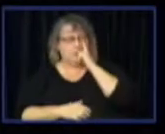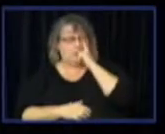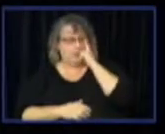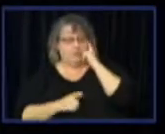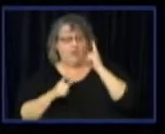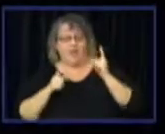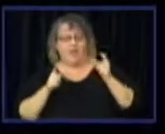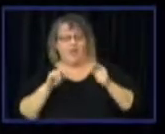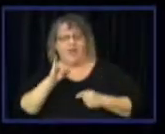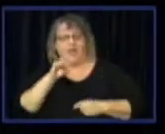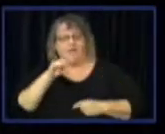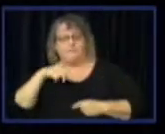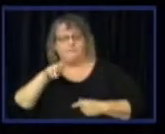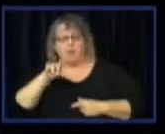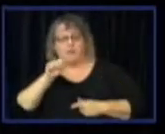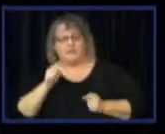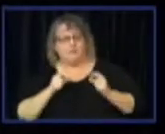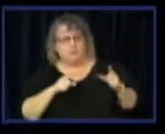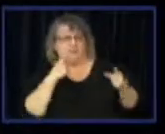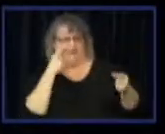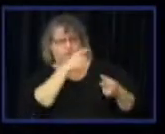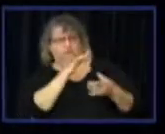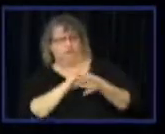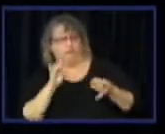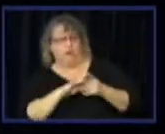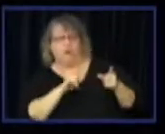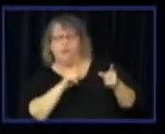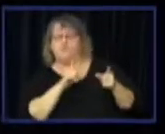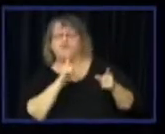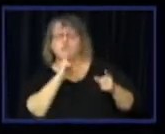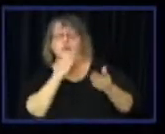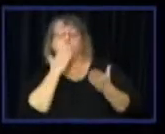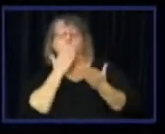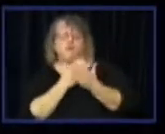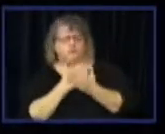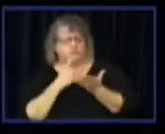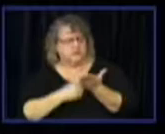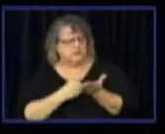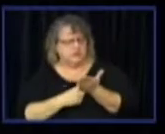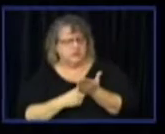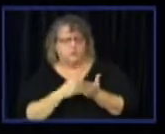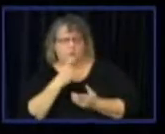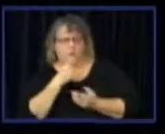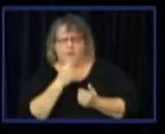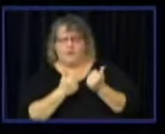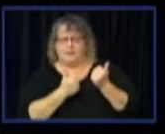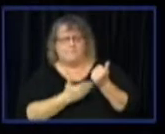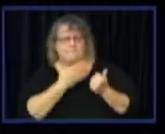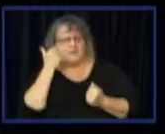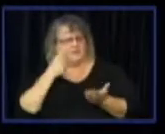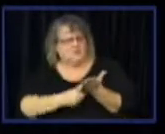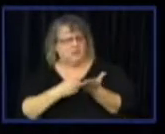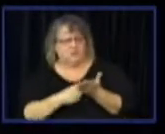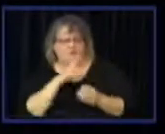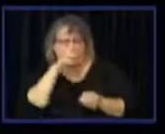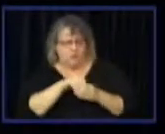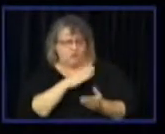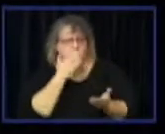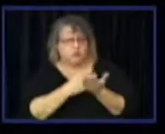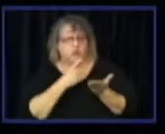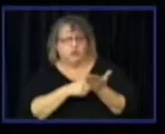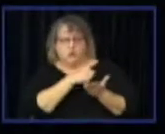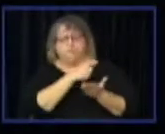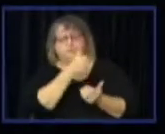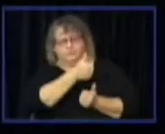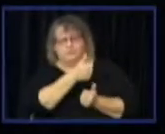impulsivity problems, and I love the way you described that. This is actually a great talk. This might be one of the best I've ever been involved in because you're